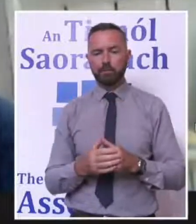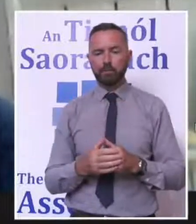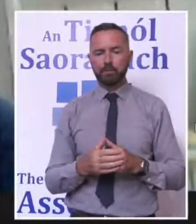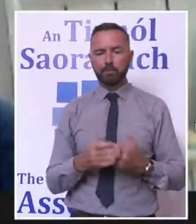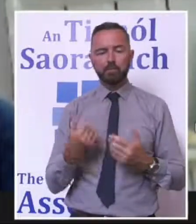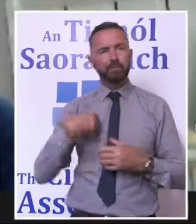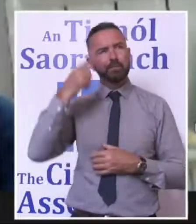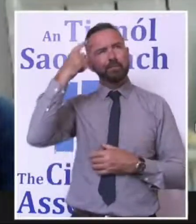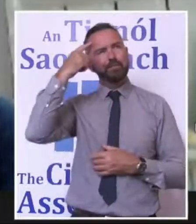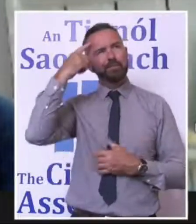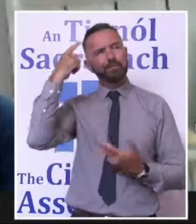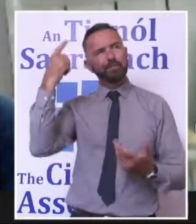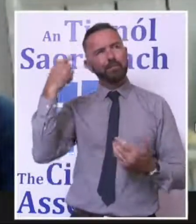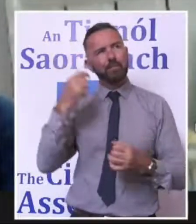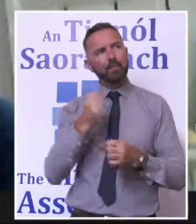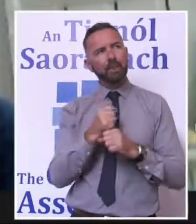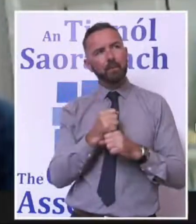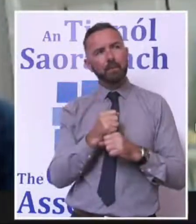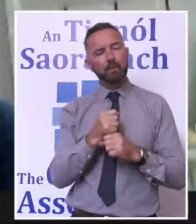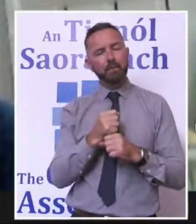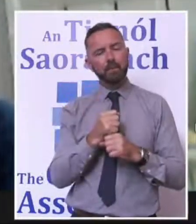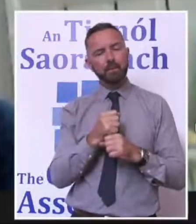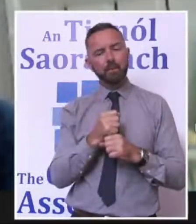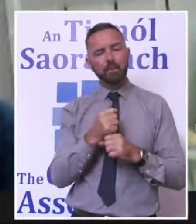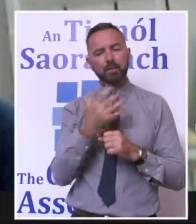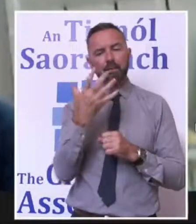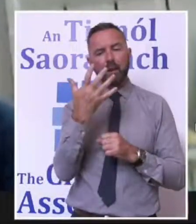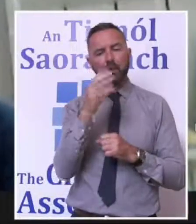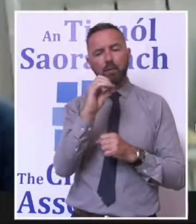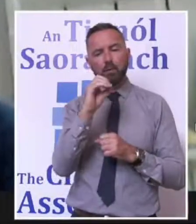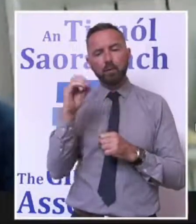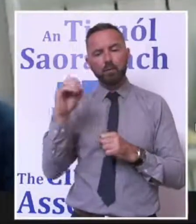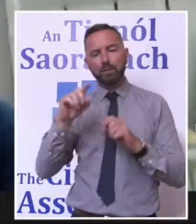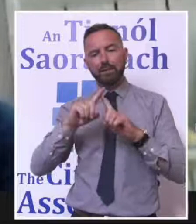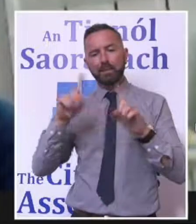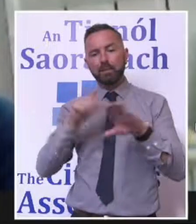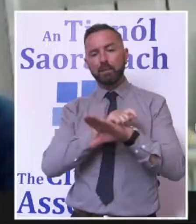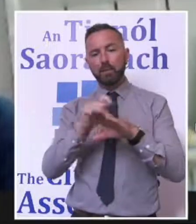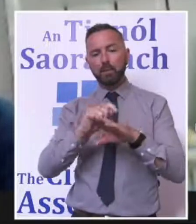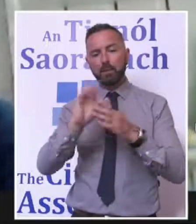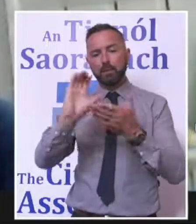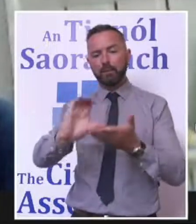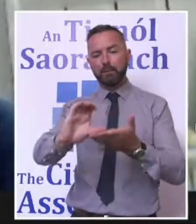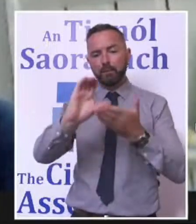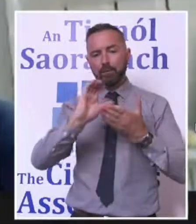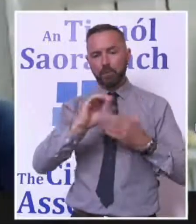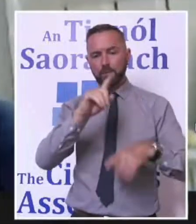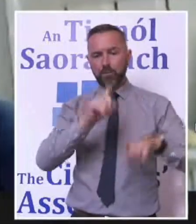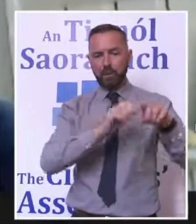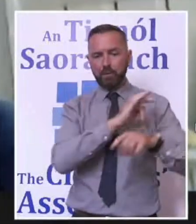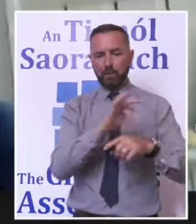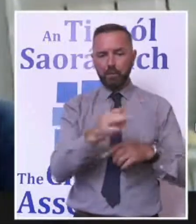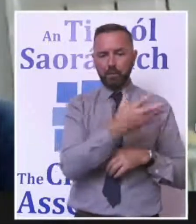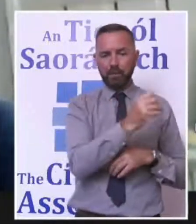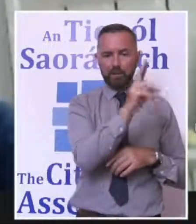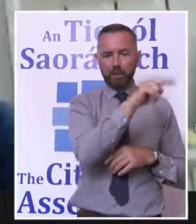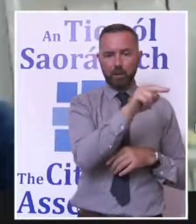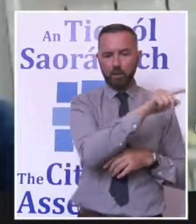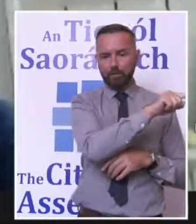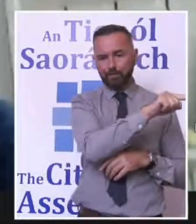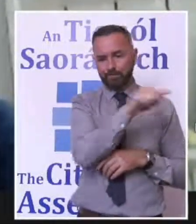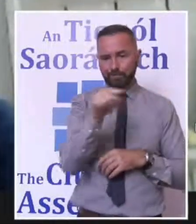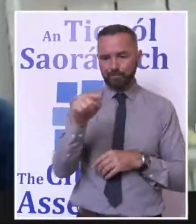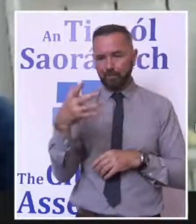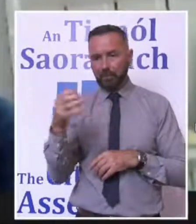the top of my head, I would think there's not far short of about 500 different funds, ranging from €50 up to €50